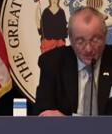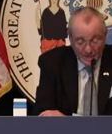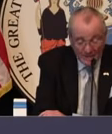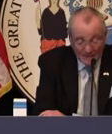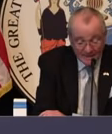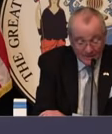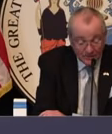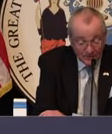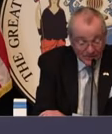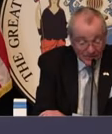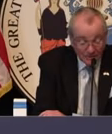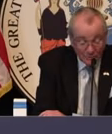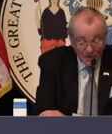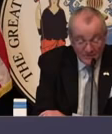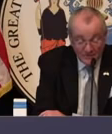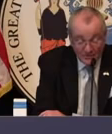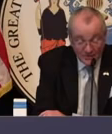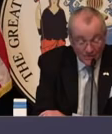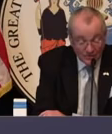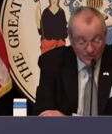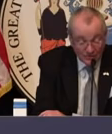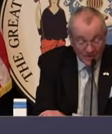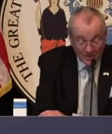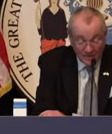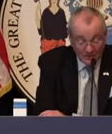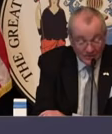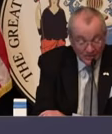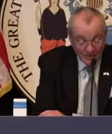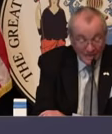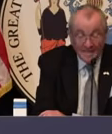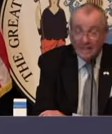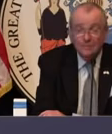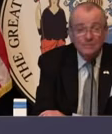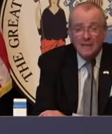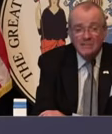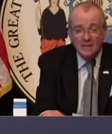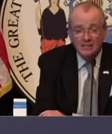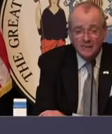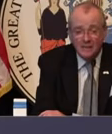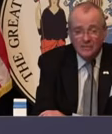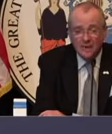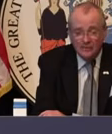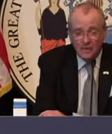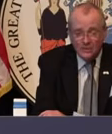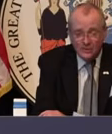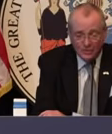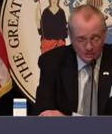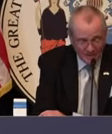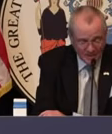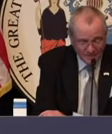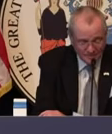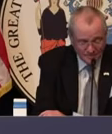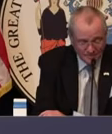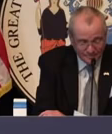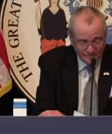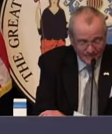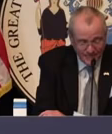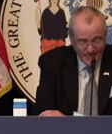years old, and again, he leaves his wife, his sons, and their families, and he leaves many, many friends. God rest your soul,